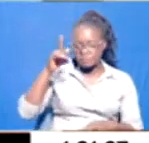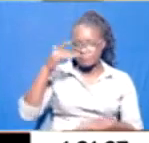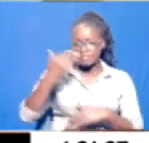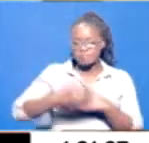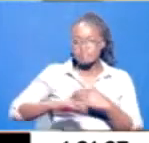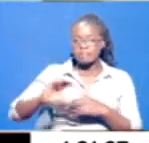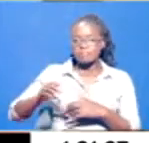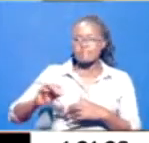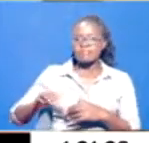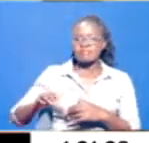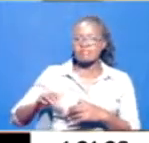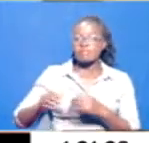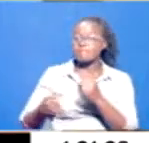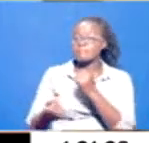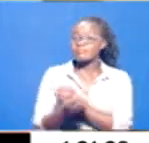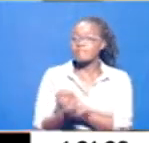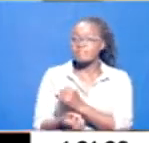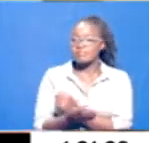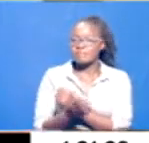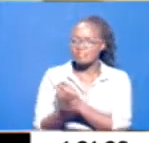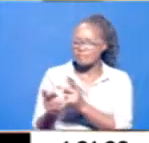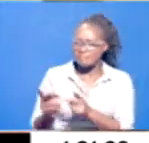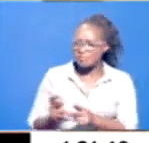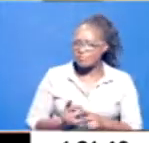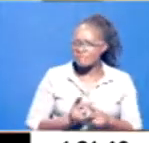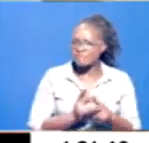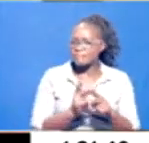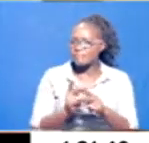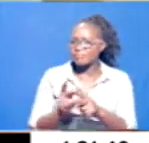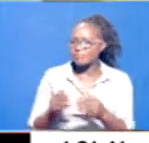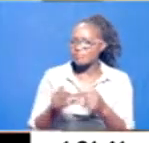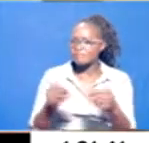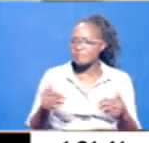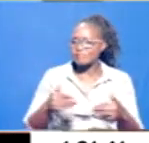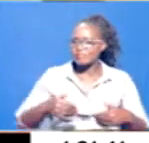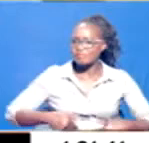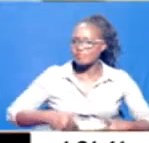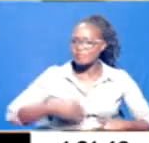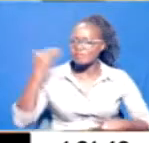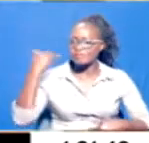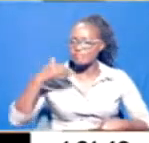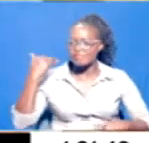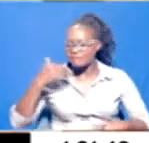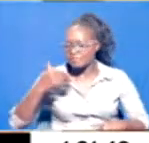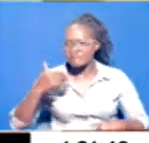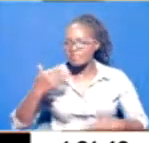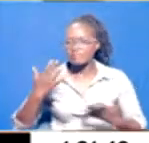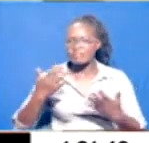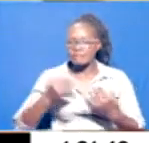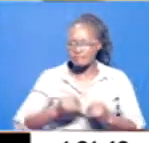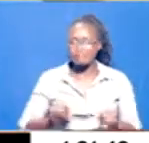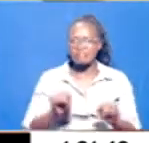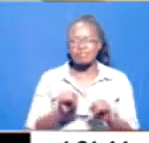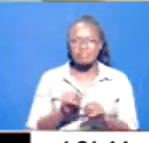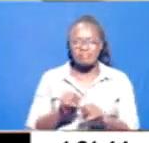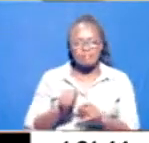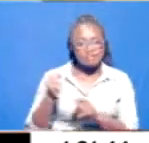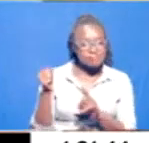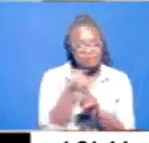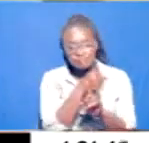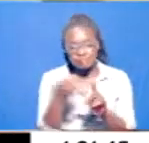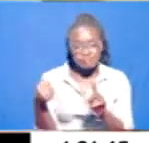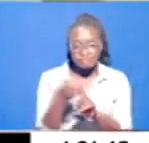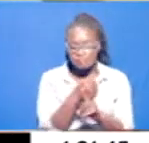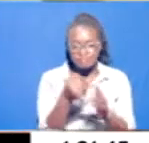communities have been advised to be careful against being used by criminal elements trying to fuel violence and conflicts ahead